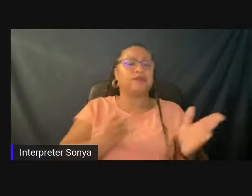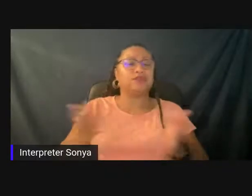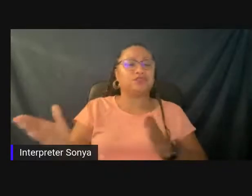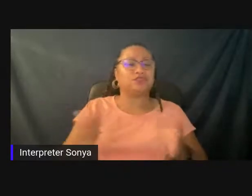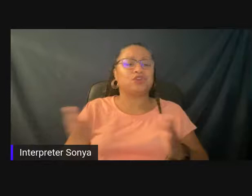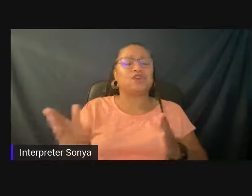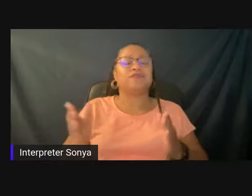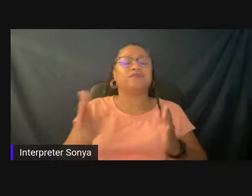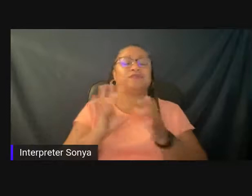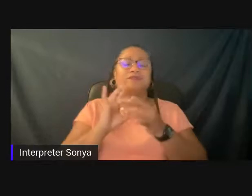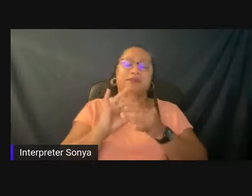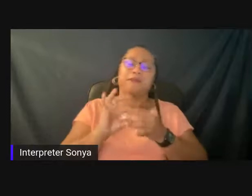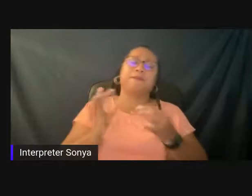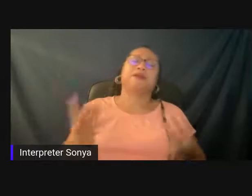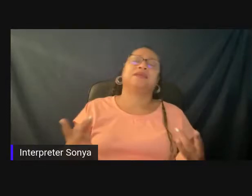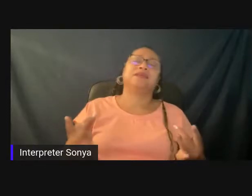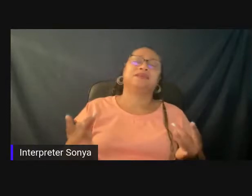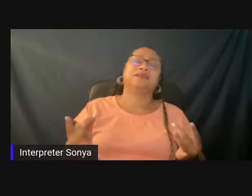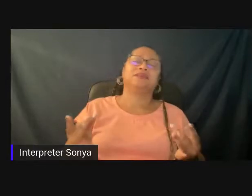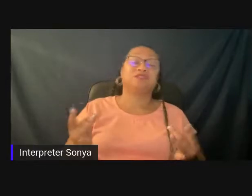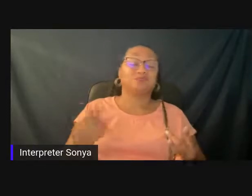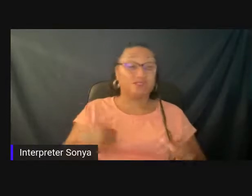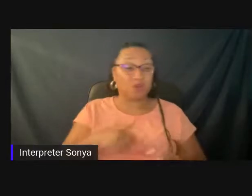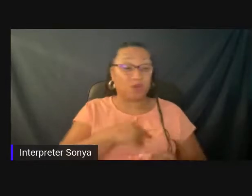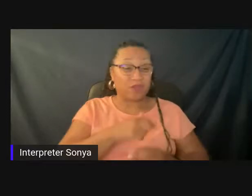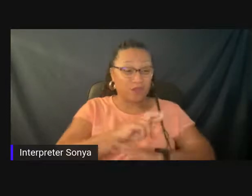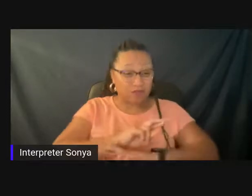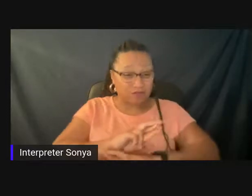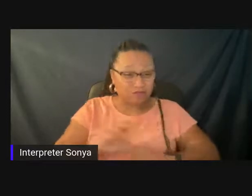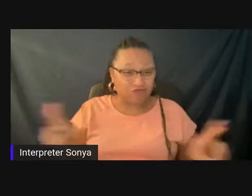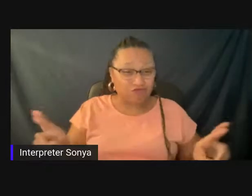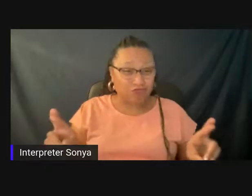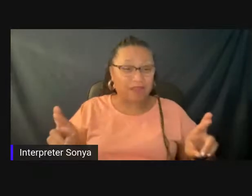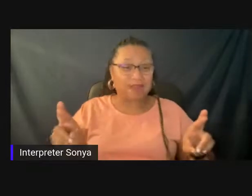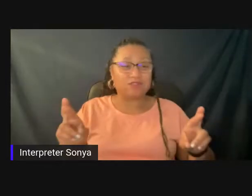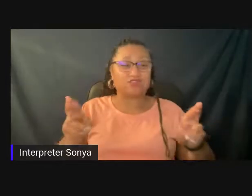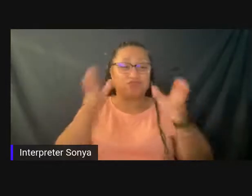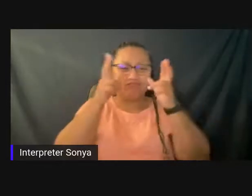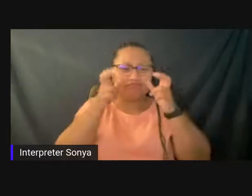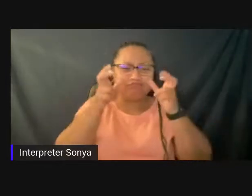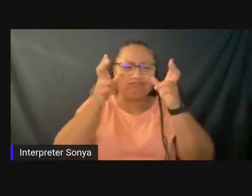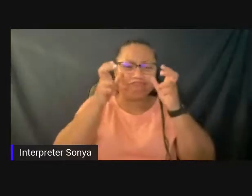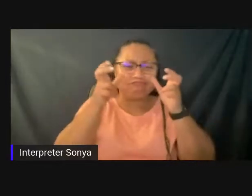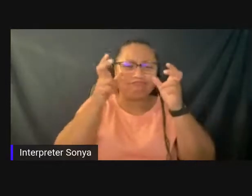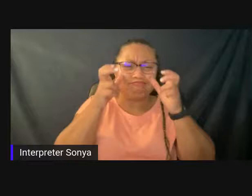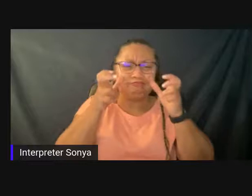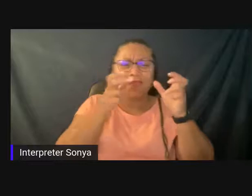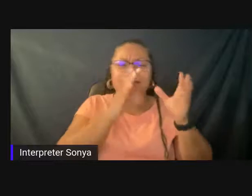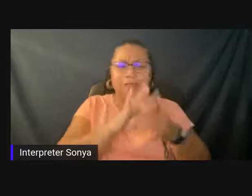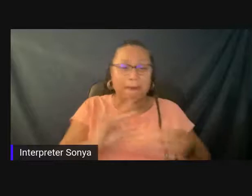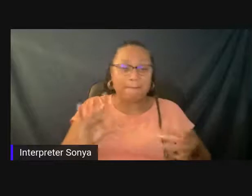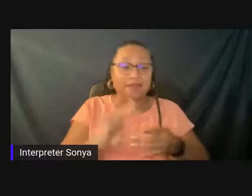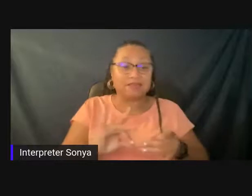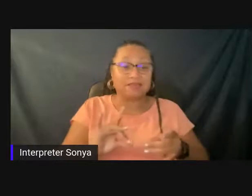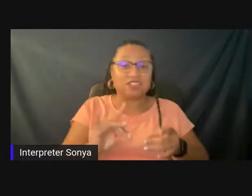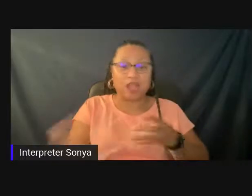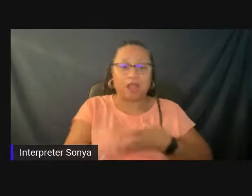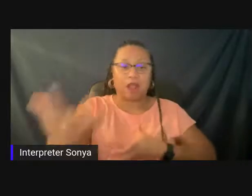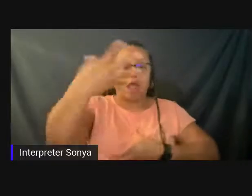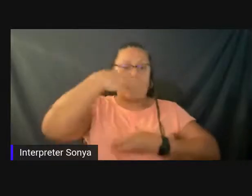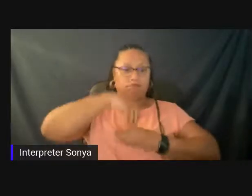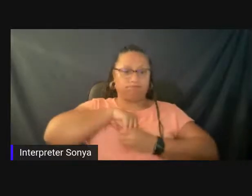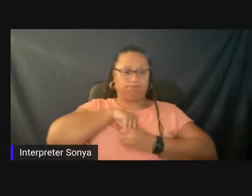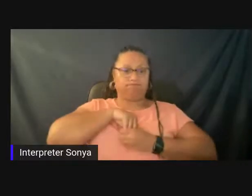So we are ready to hear the message and to make it a part of us and to lead